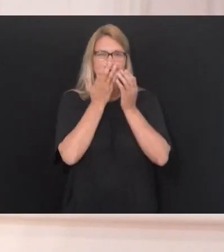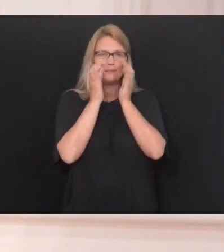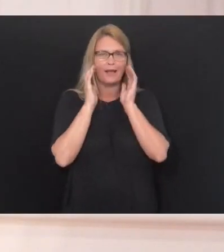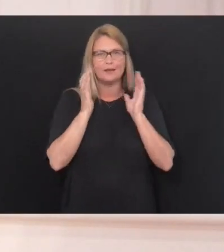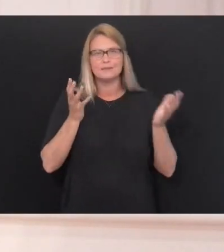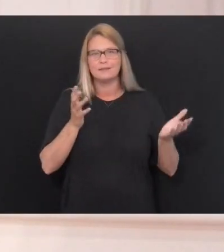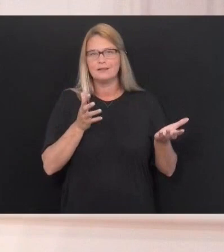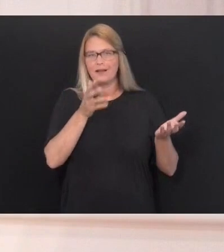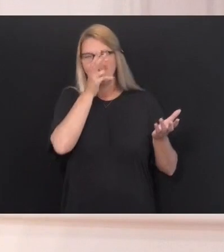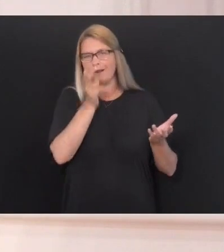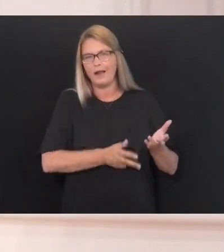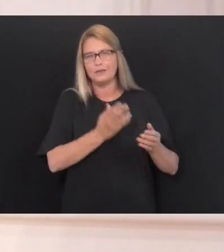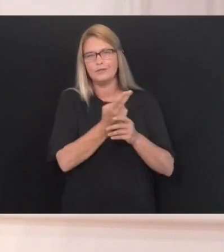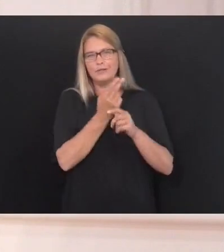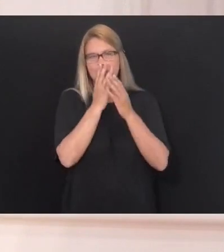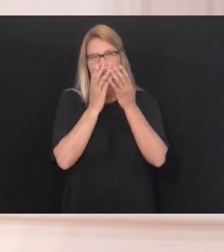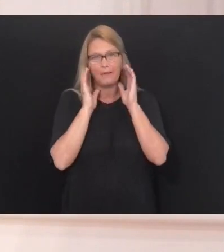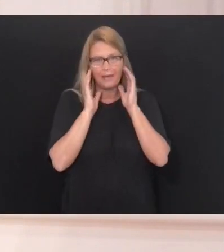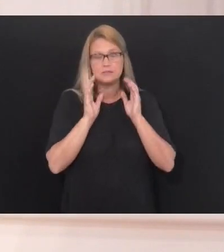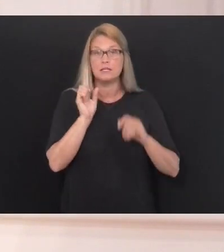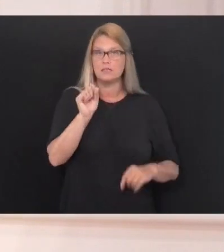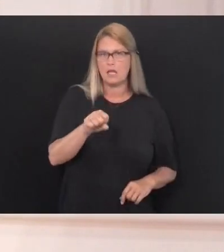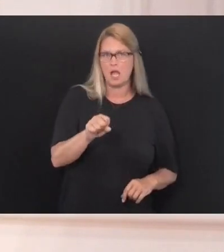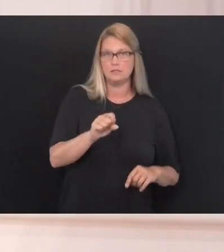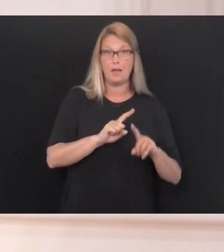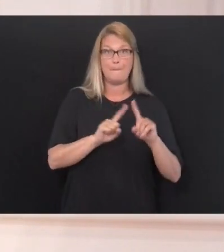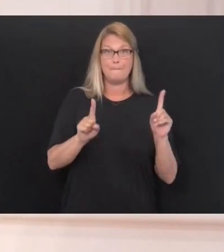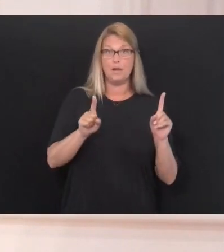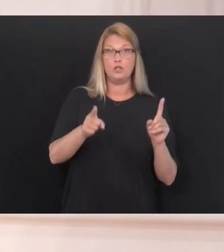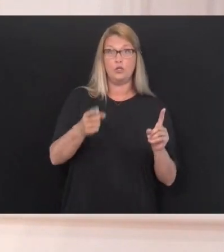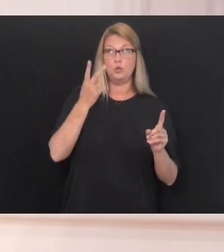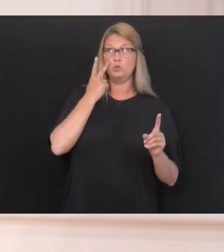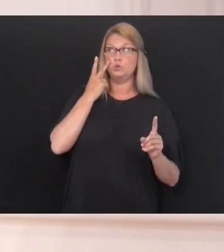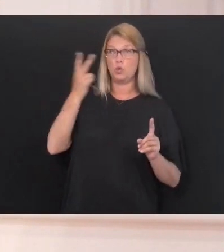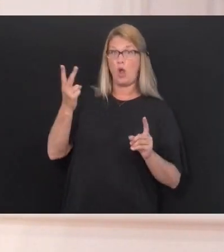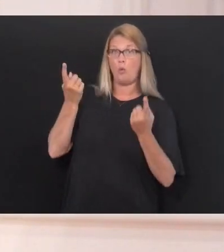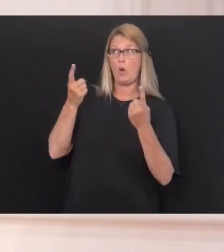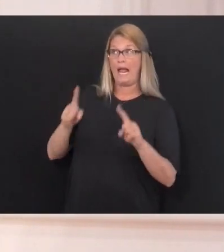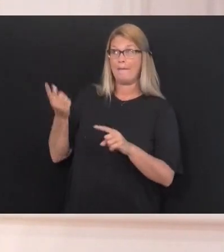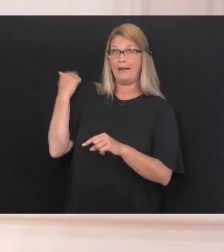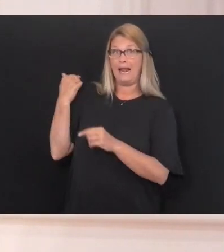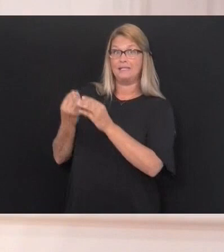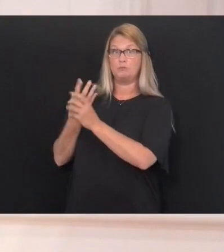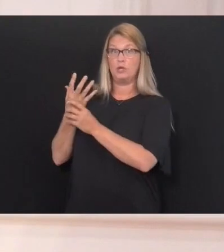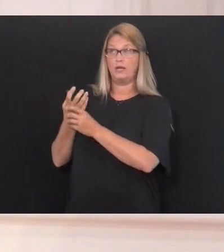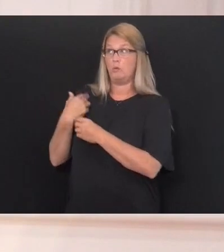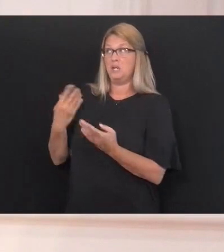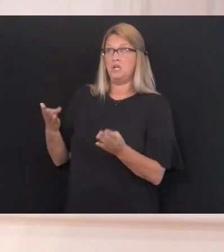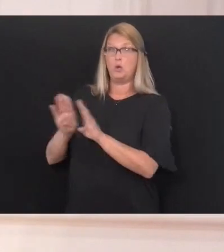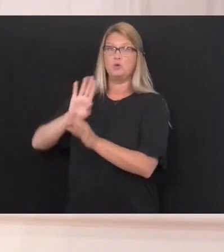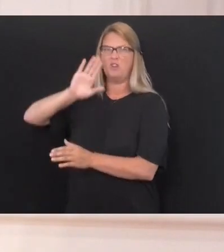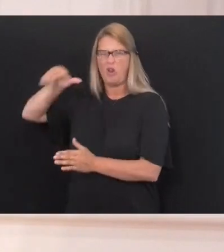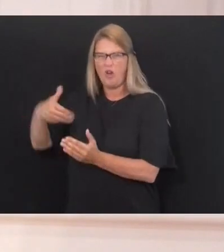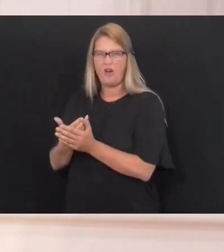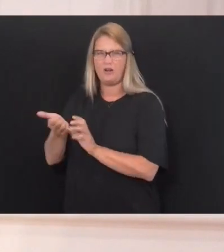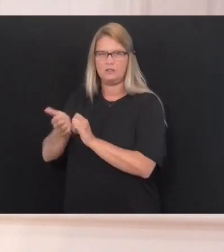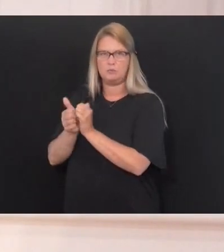participate certainly has played hard with him too. With that, I'd like to announce that, you know, we